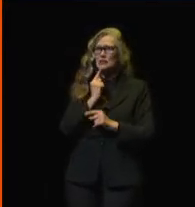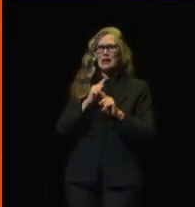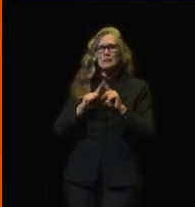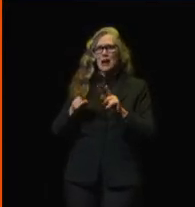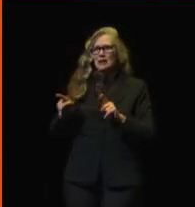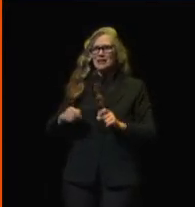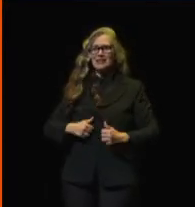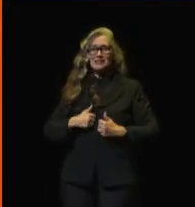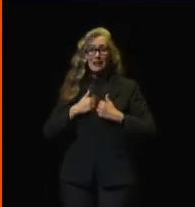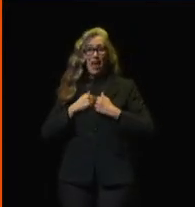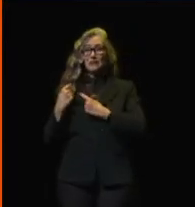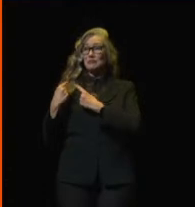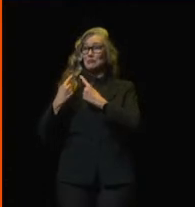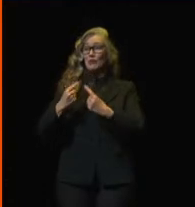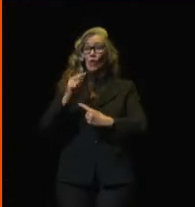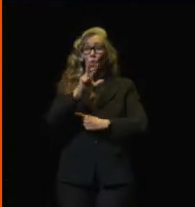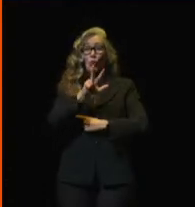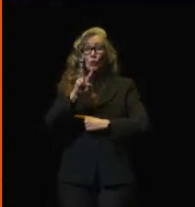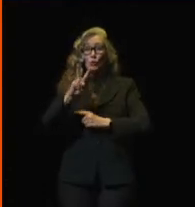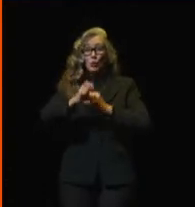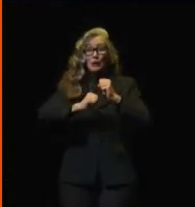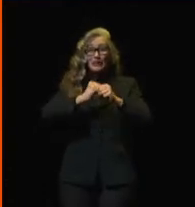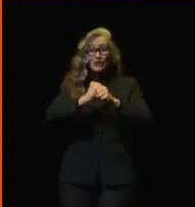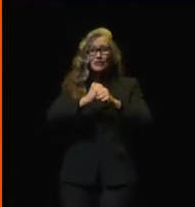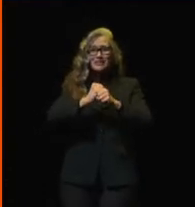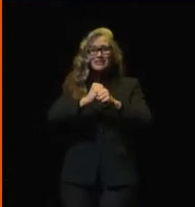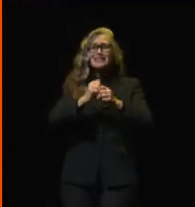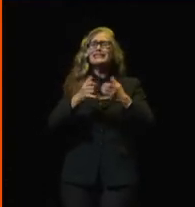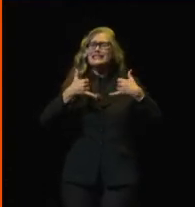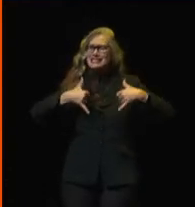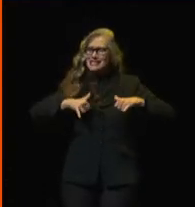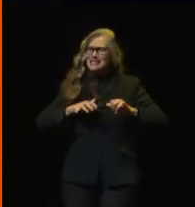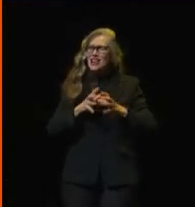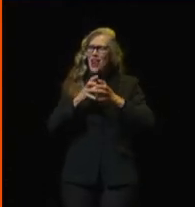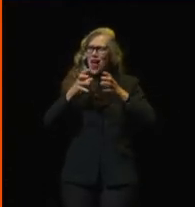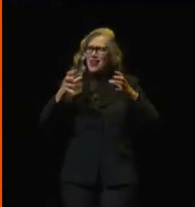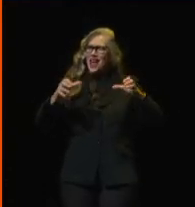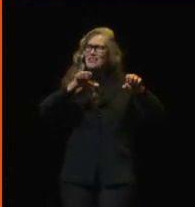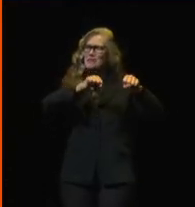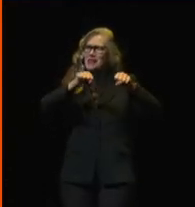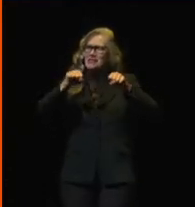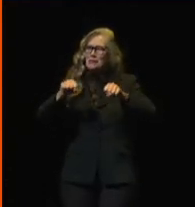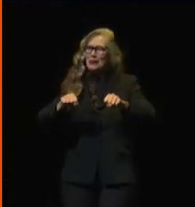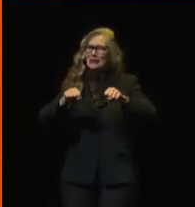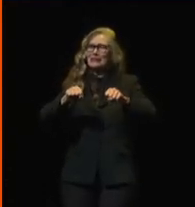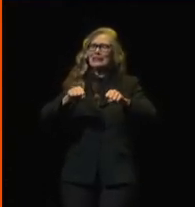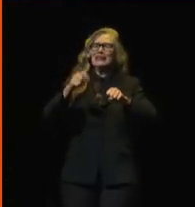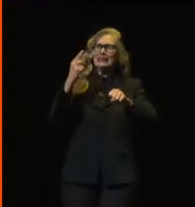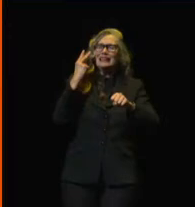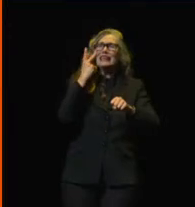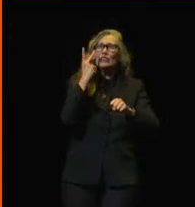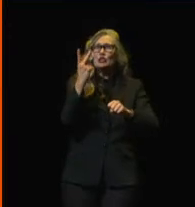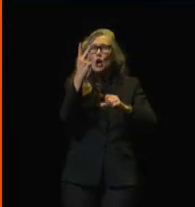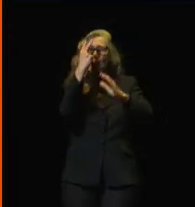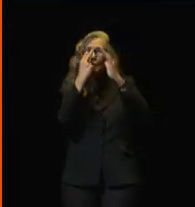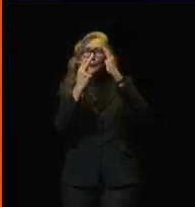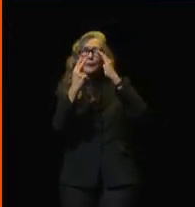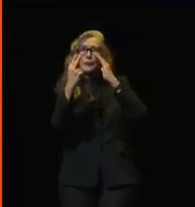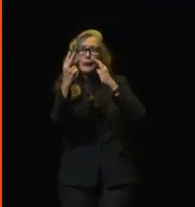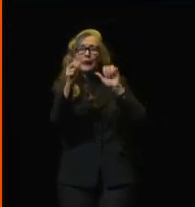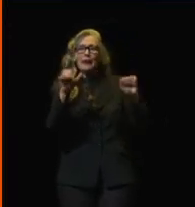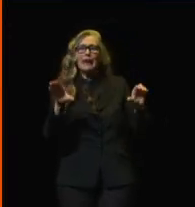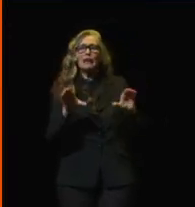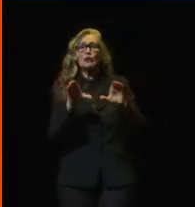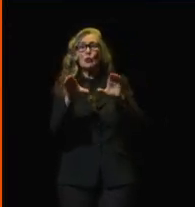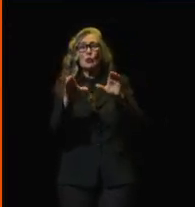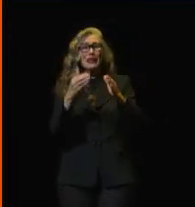much that was good about his life. And even though there were many dark and difficult times over the next 7 years, he maintained that